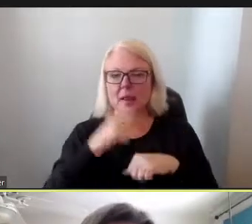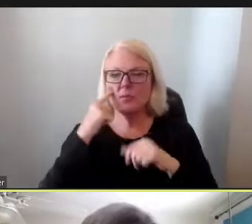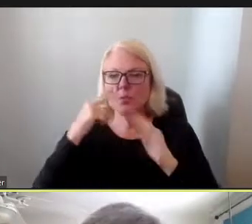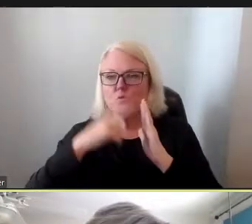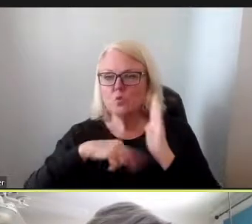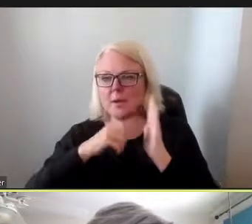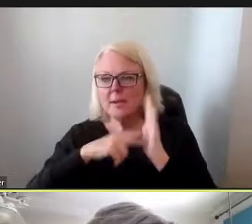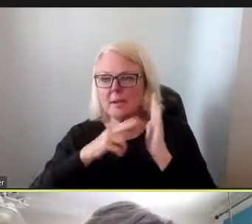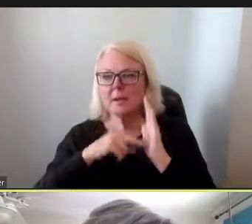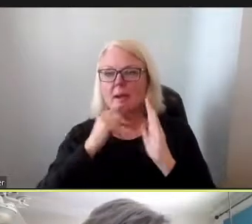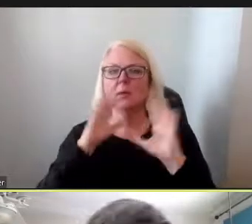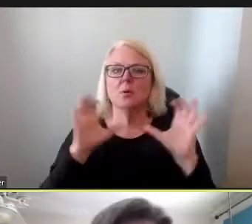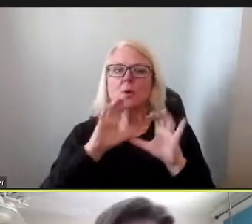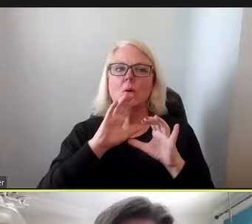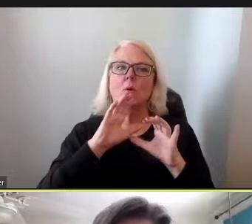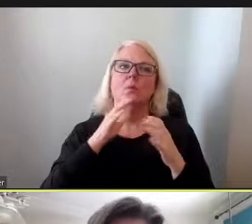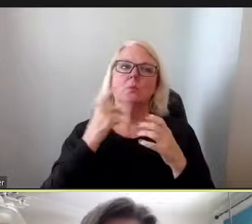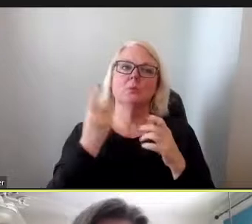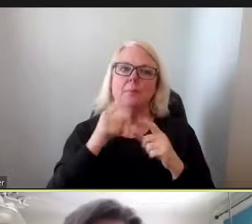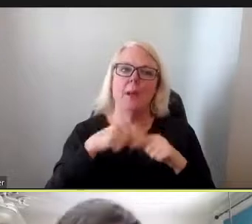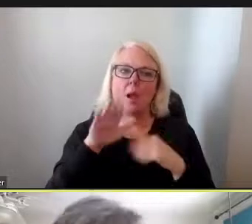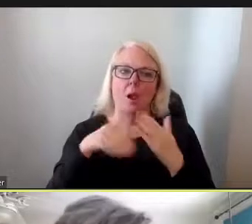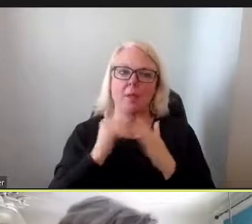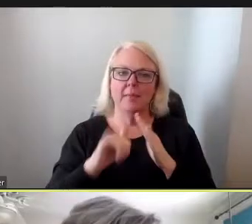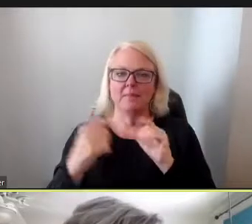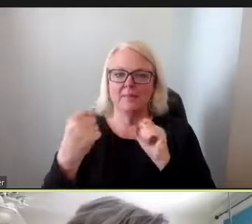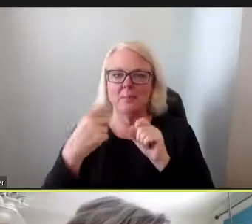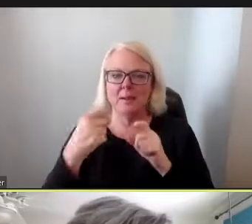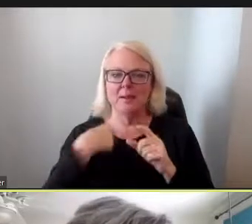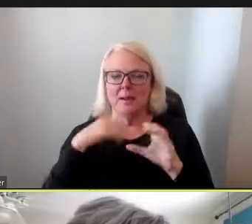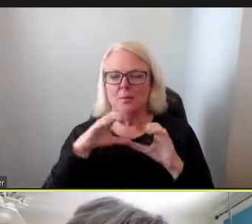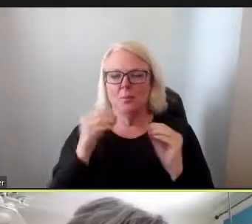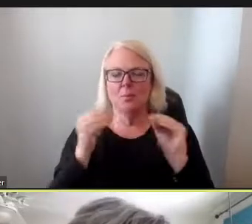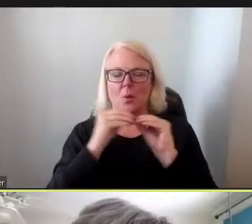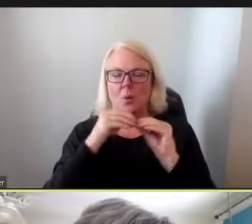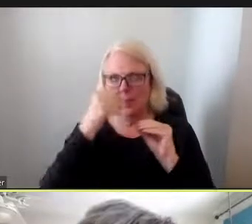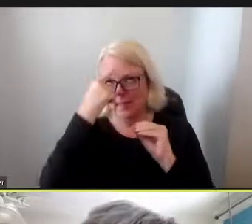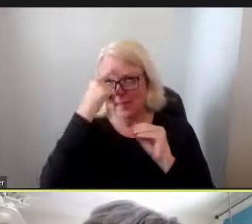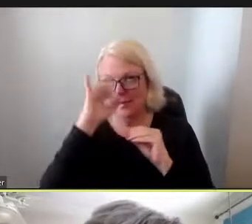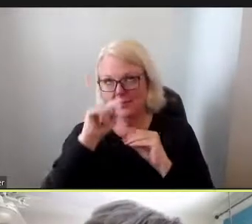act on all this feedback. So now I do that a little bit more mindfully.